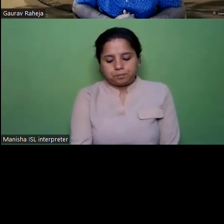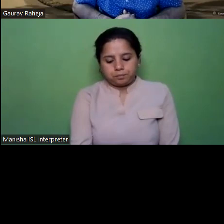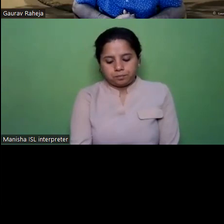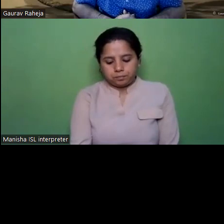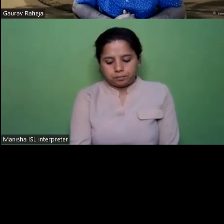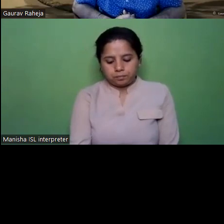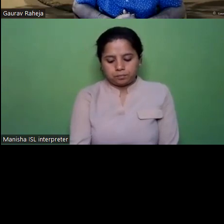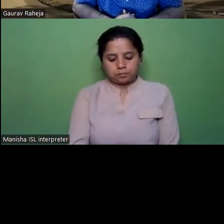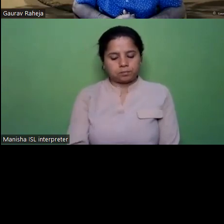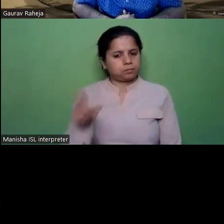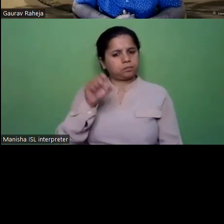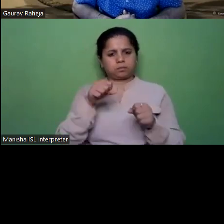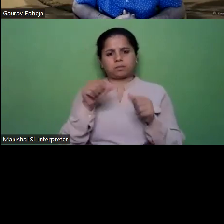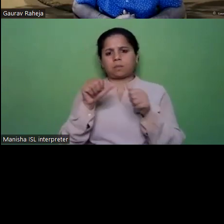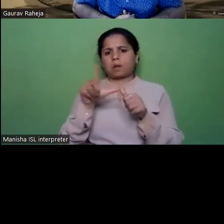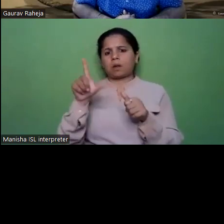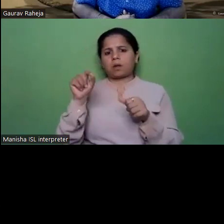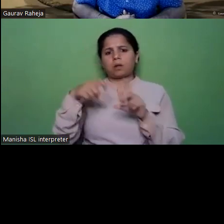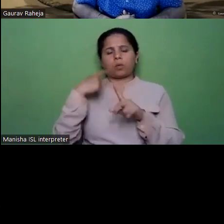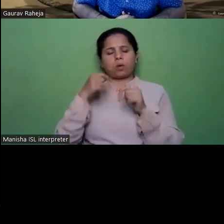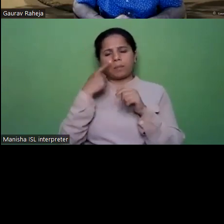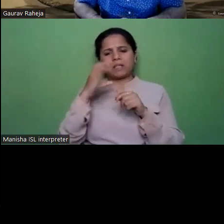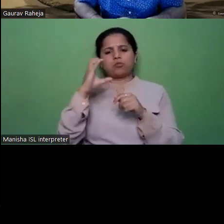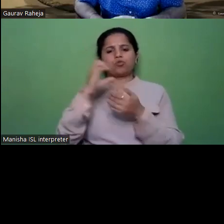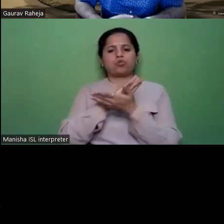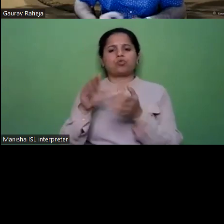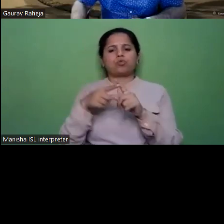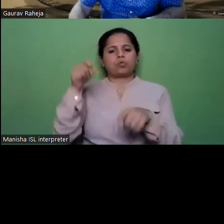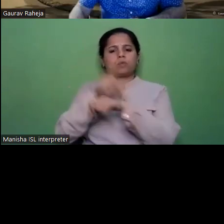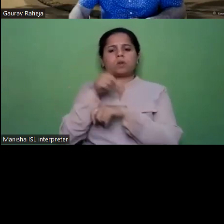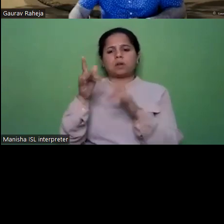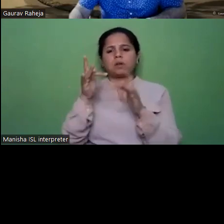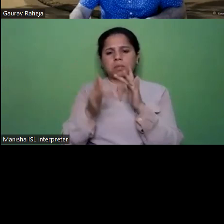Yes, sir. Alokita, please put it in chat box if there is an issue with your internet.